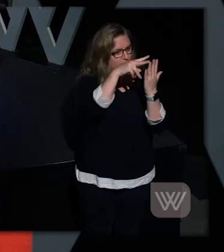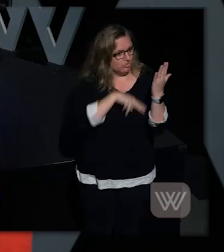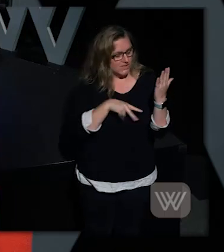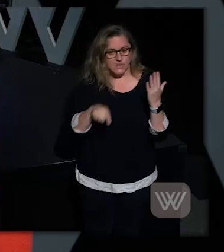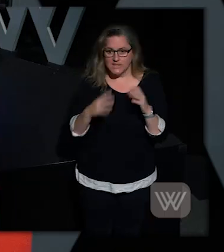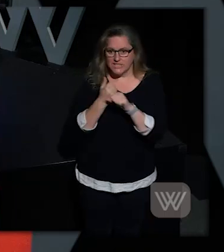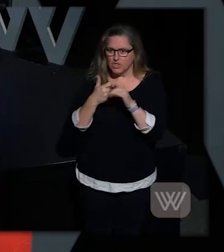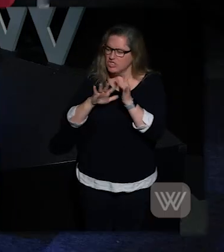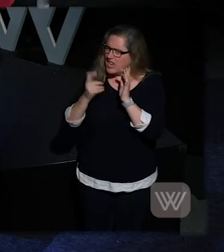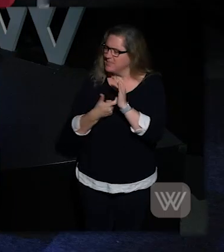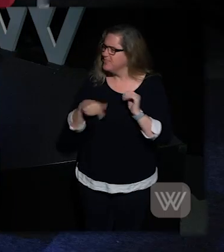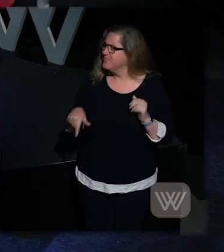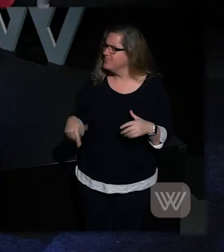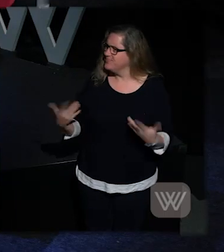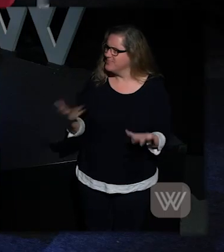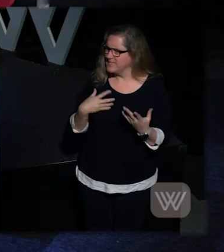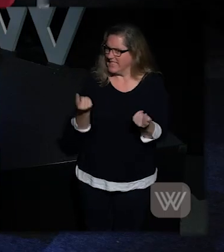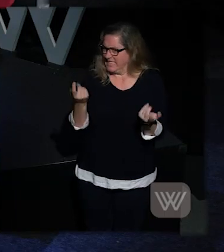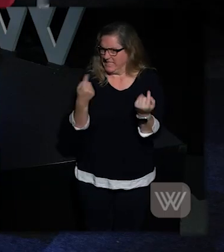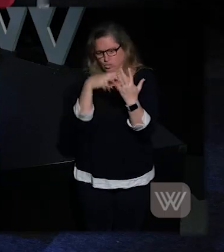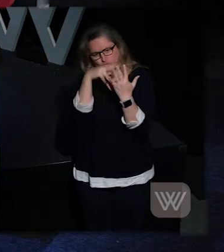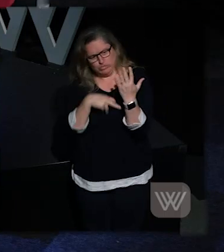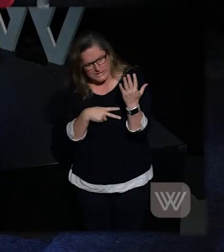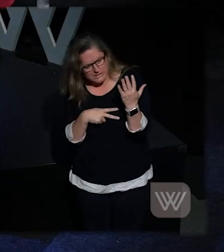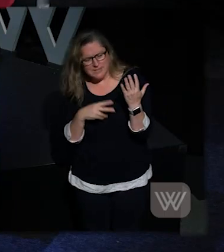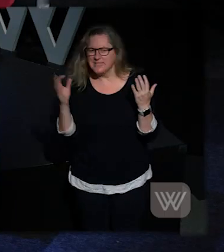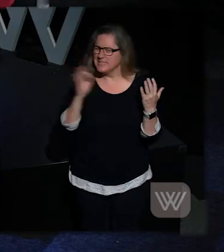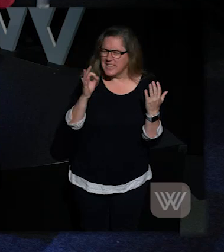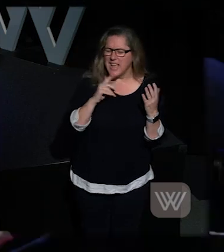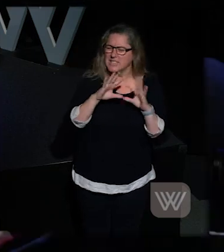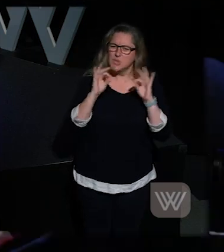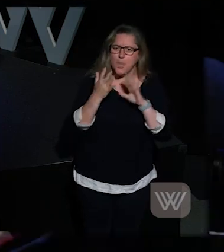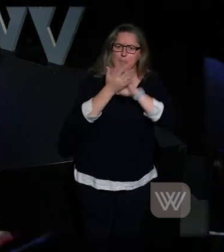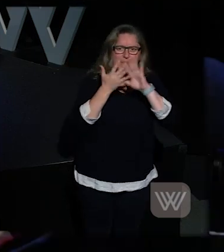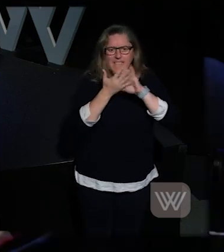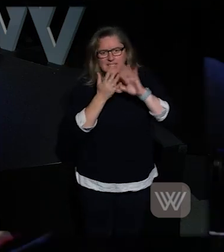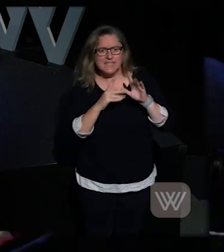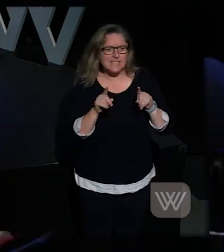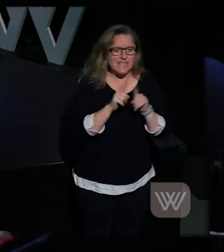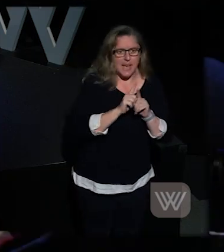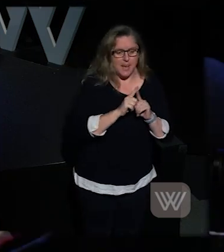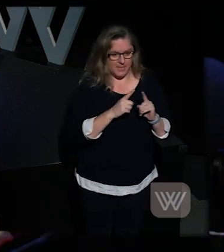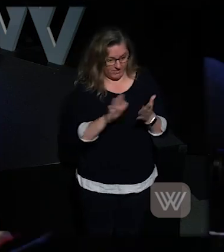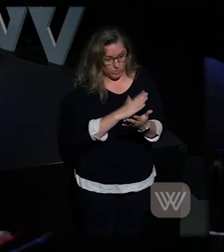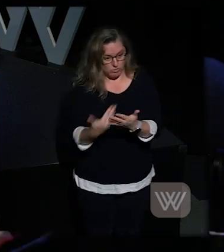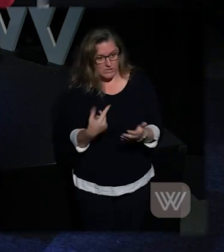Ginger, it's not an easy read, and I don't say that in the, you know, translated from Russian kind